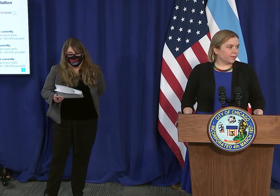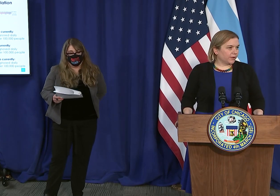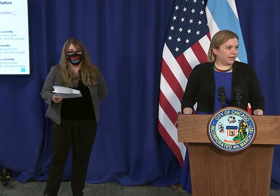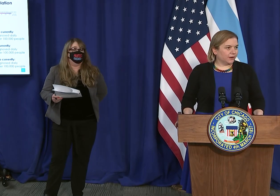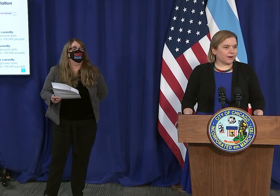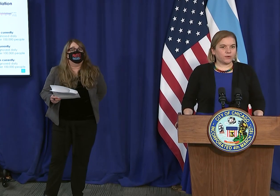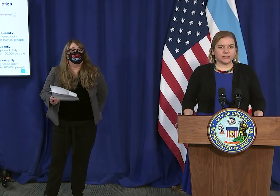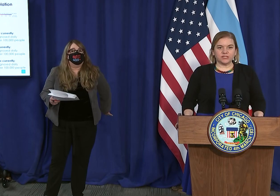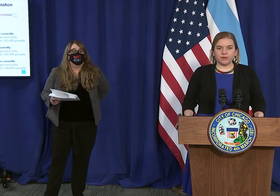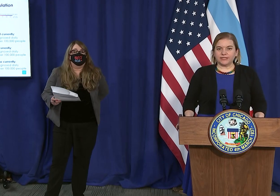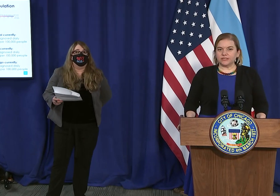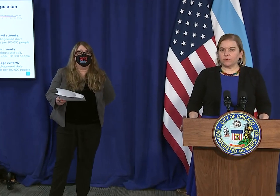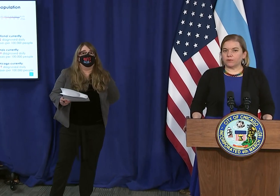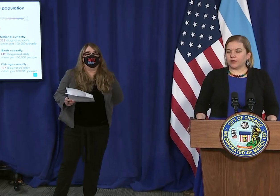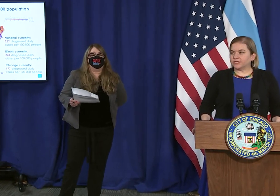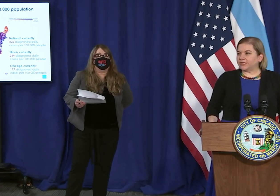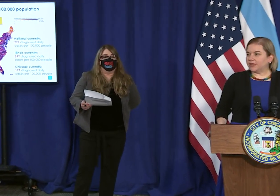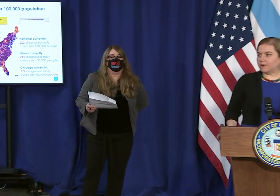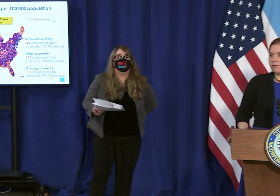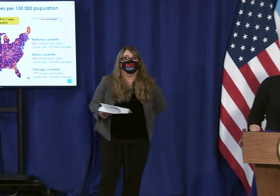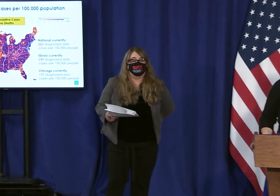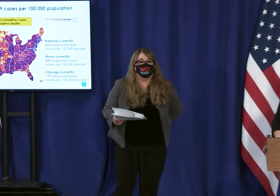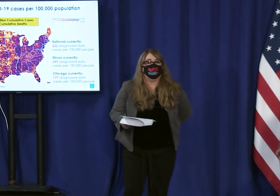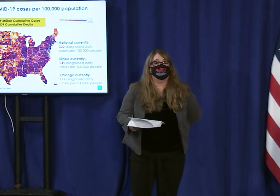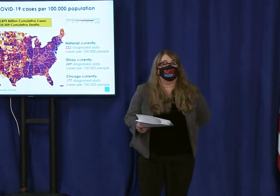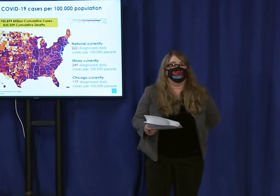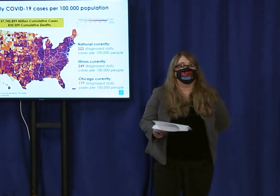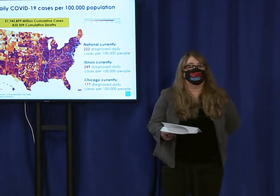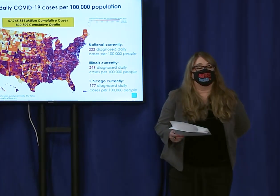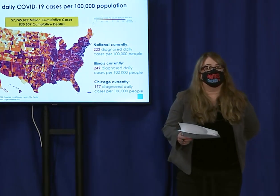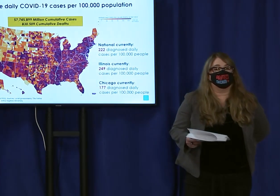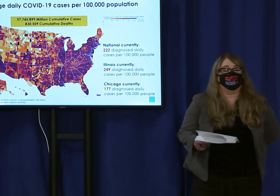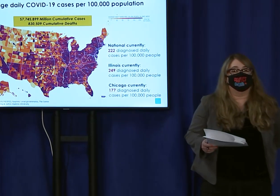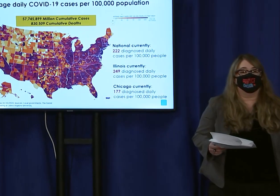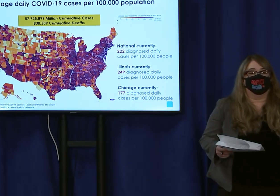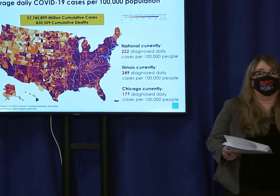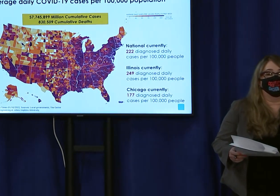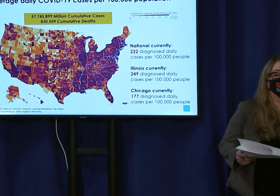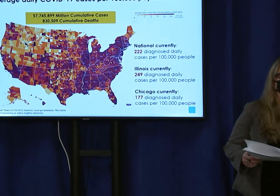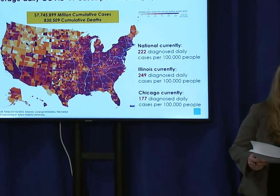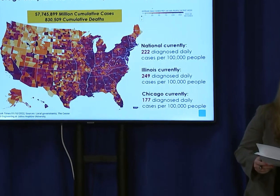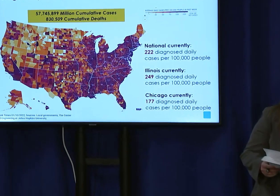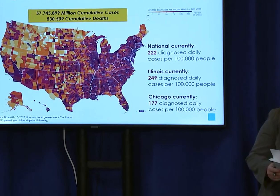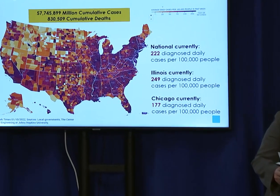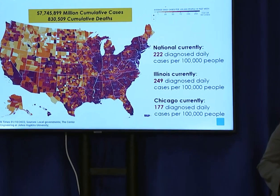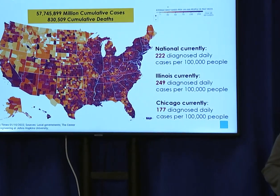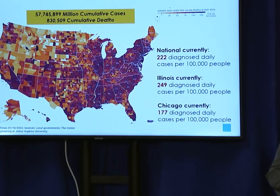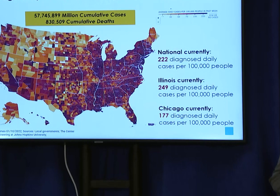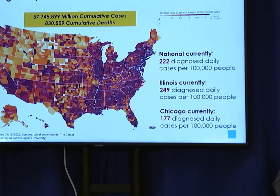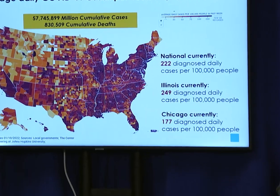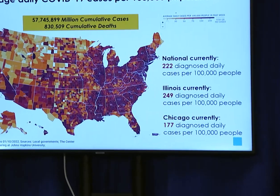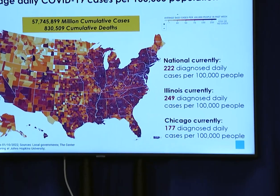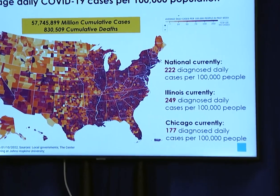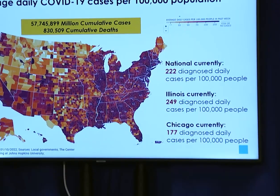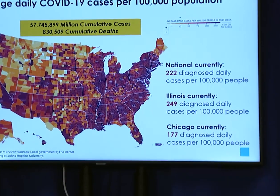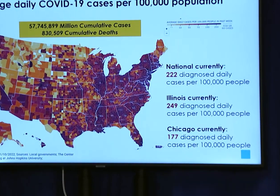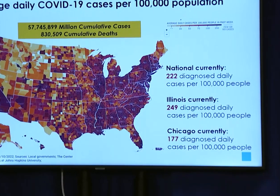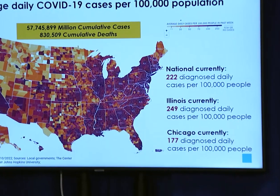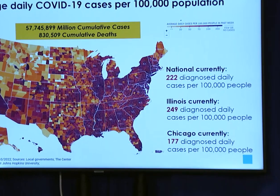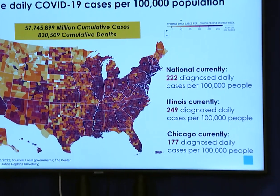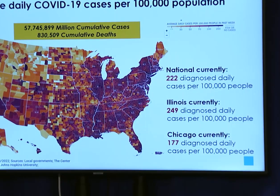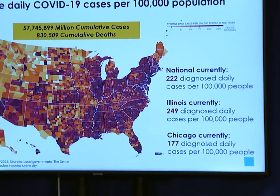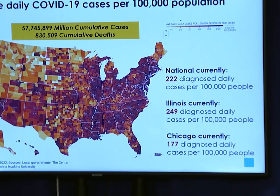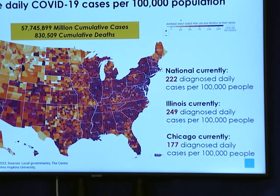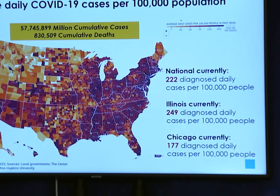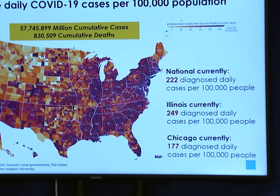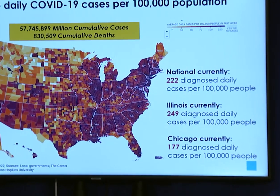darker purple here represents places where we are seeing more and higher COVID cases. I do want to put in a little bit of perspective, though,